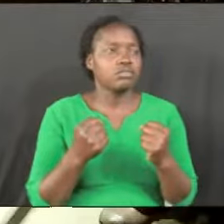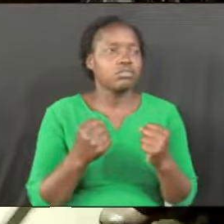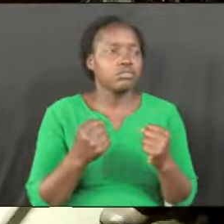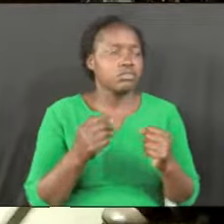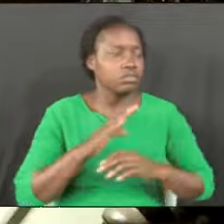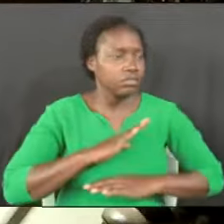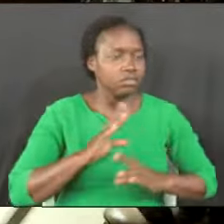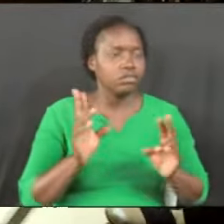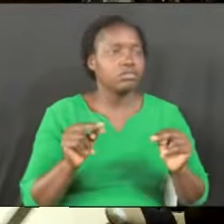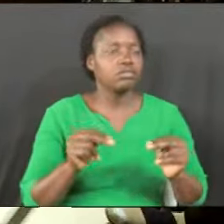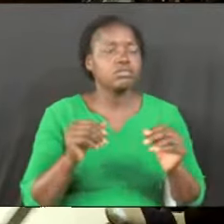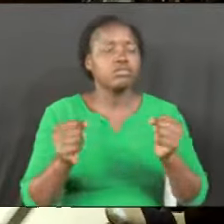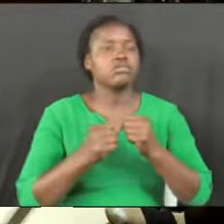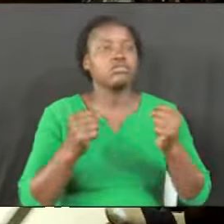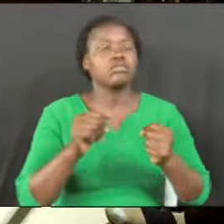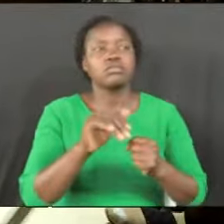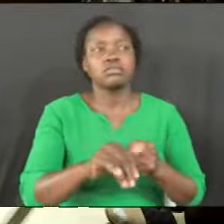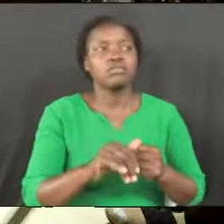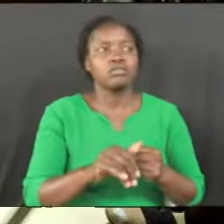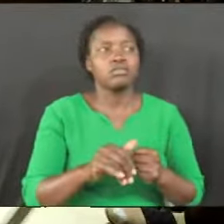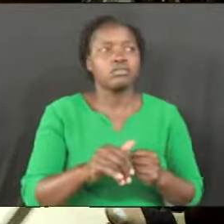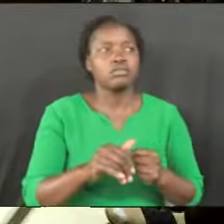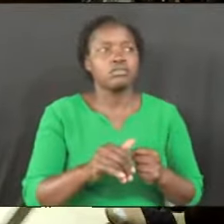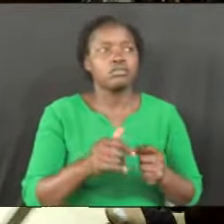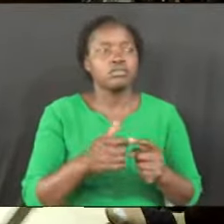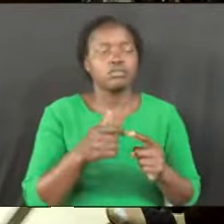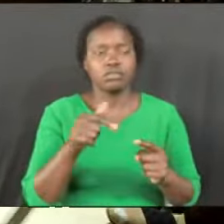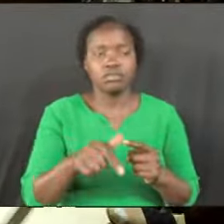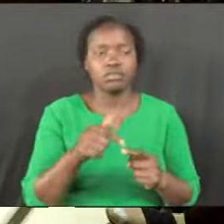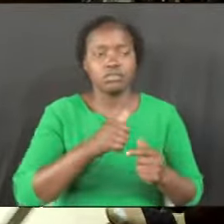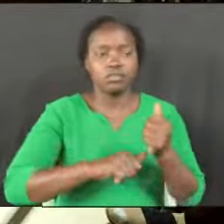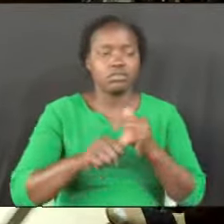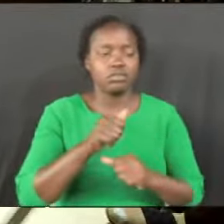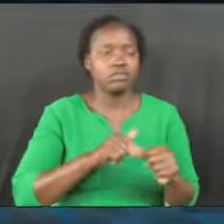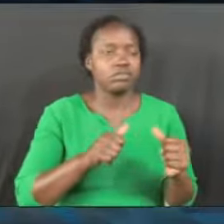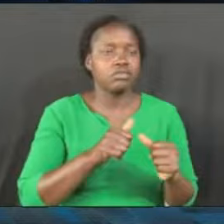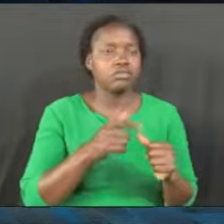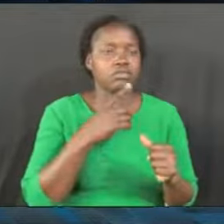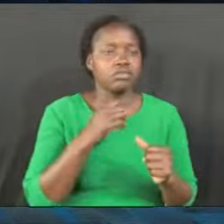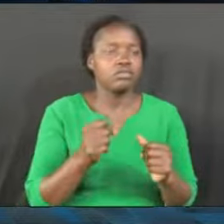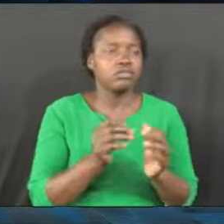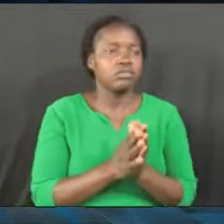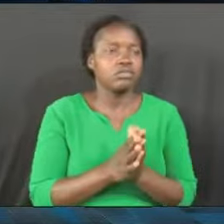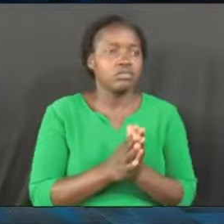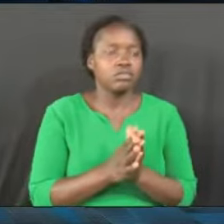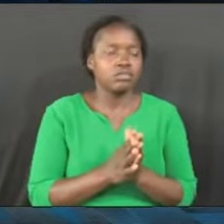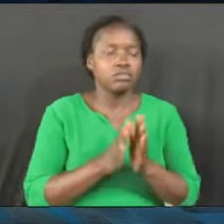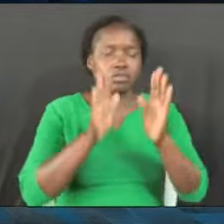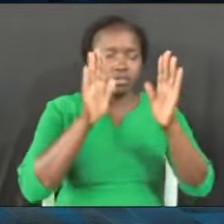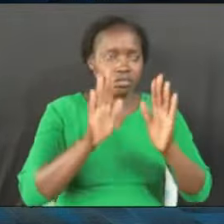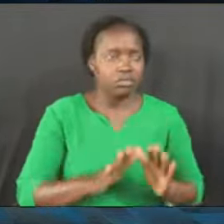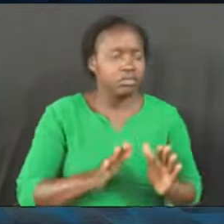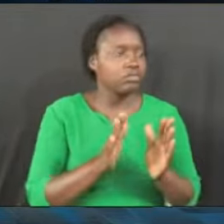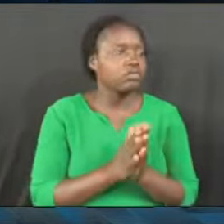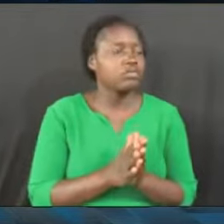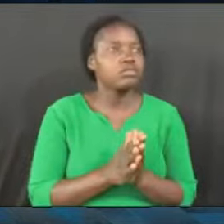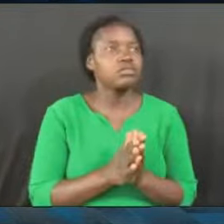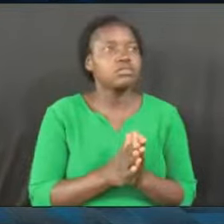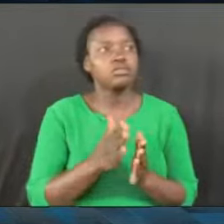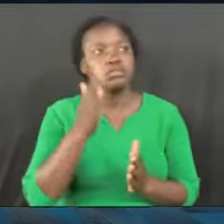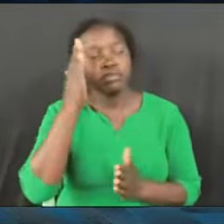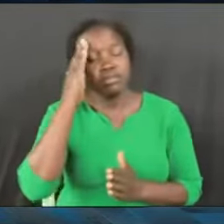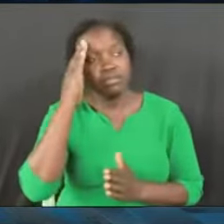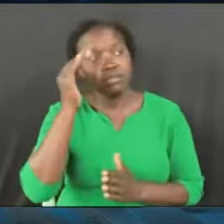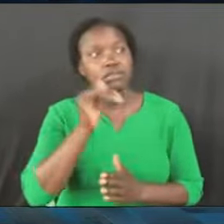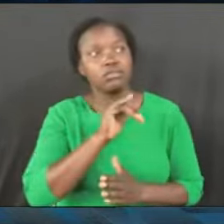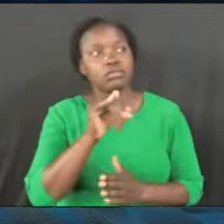that emanates from his position. And one of the most regretful things to know is